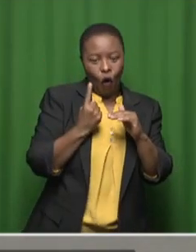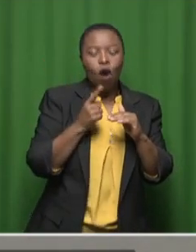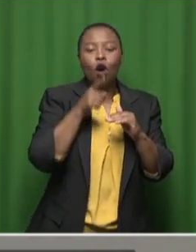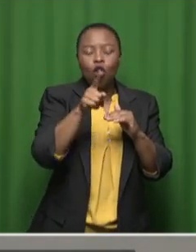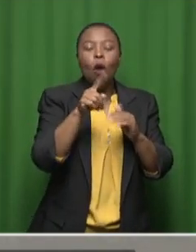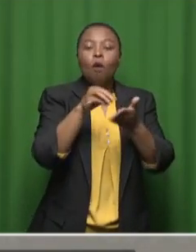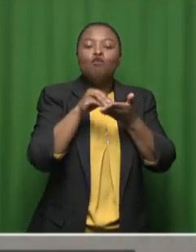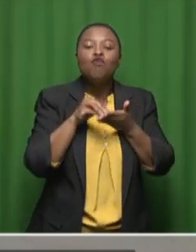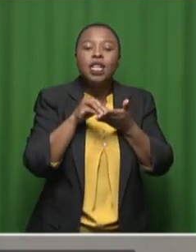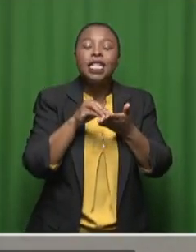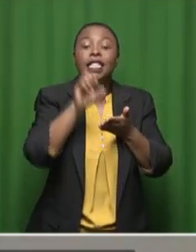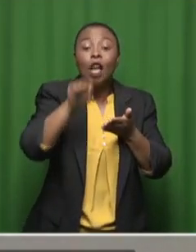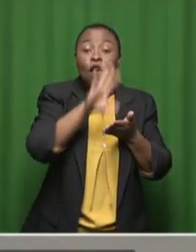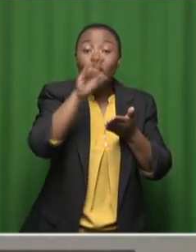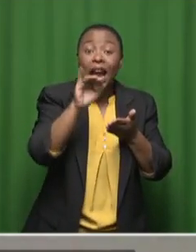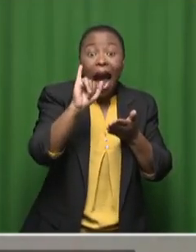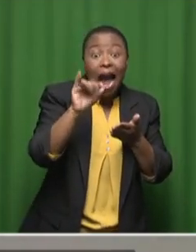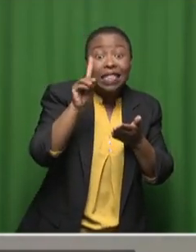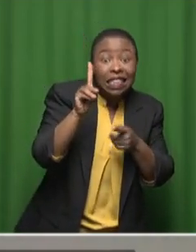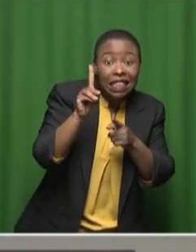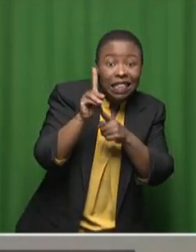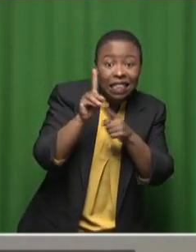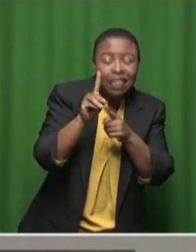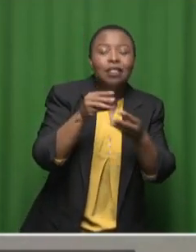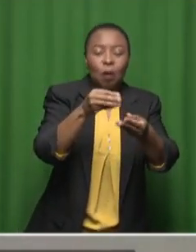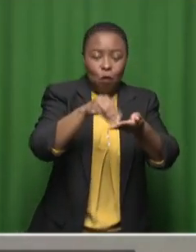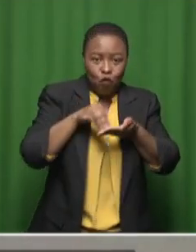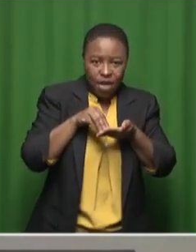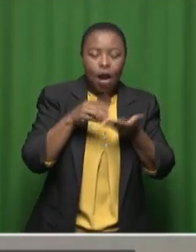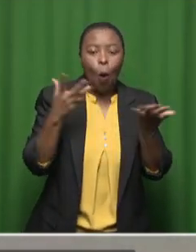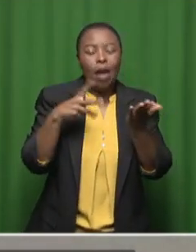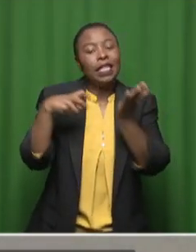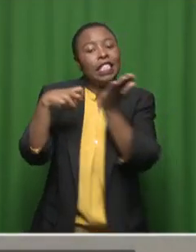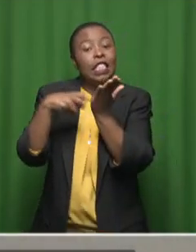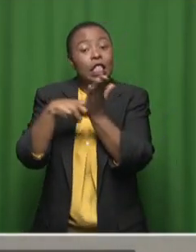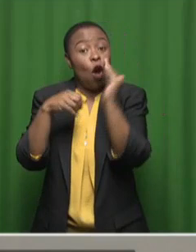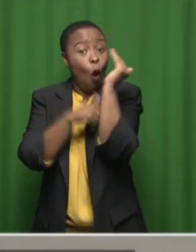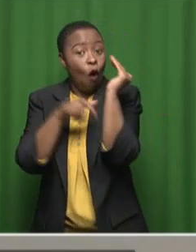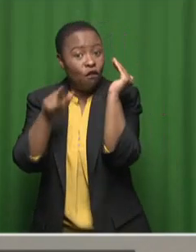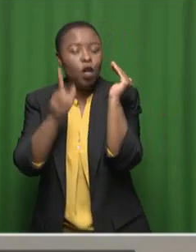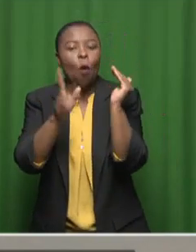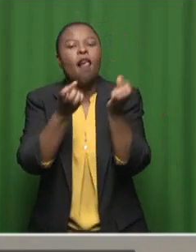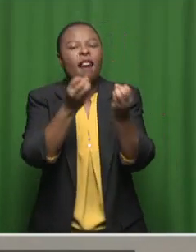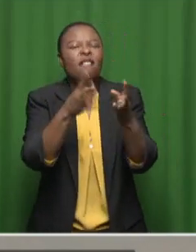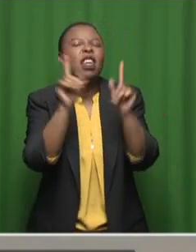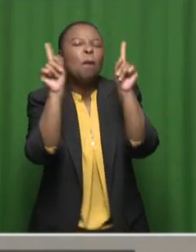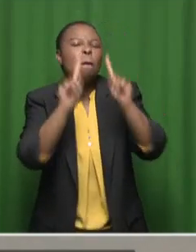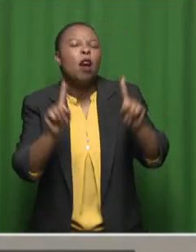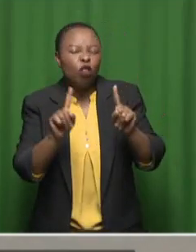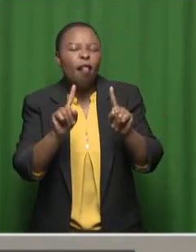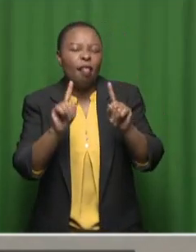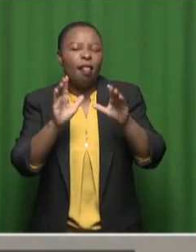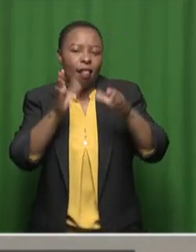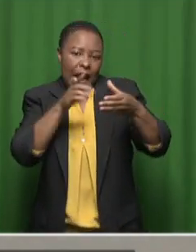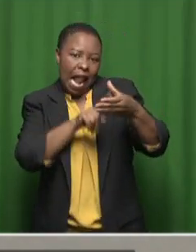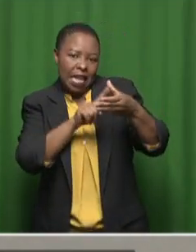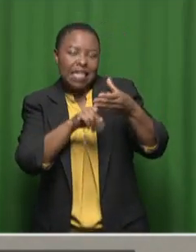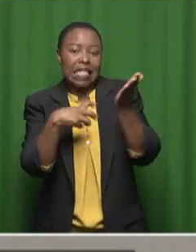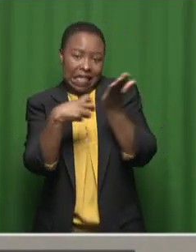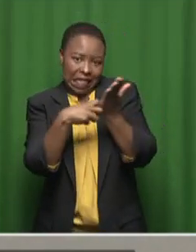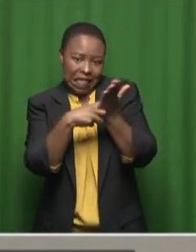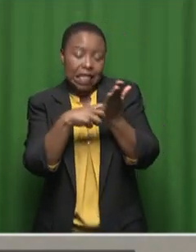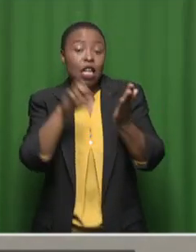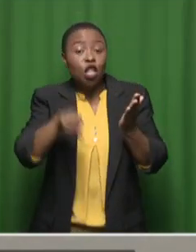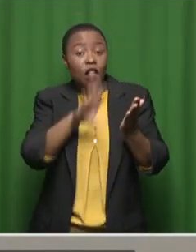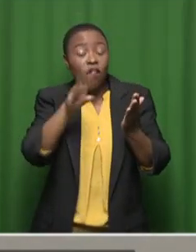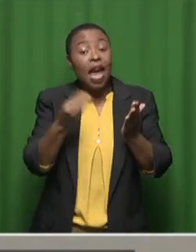bring along your South African ID to our ticket office and we'll issue with a specially priced ticket. For South Africans young